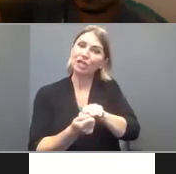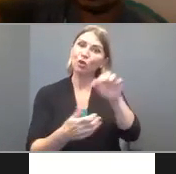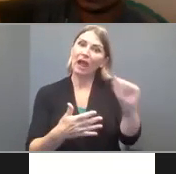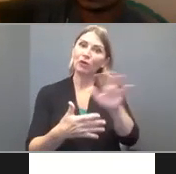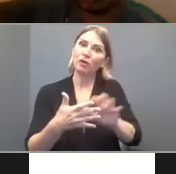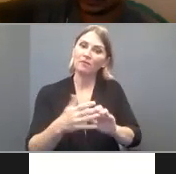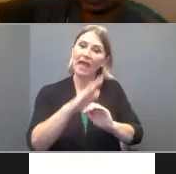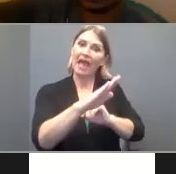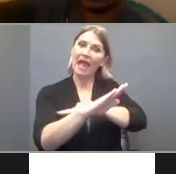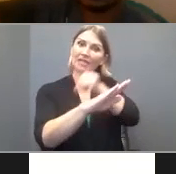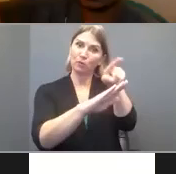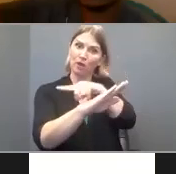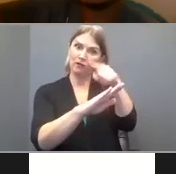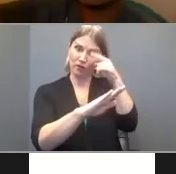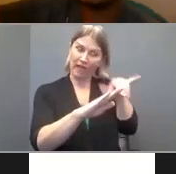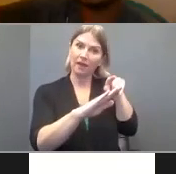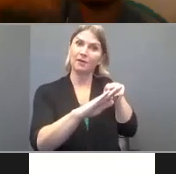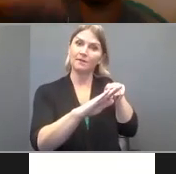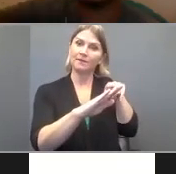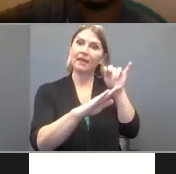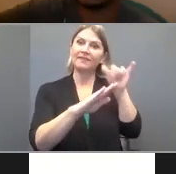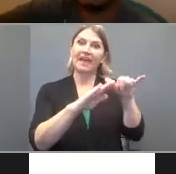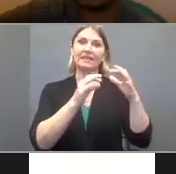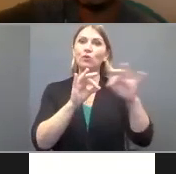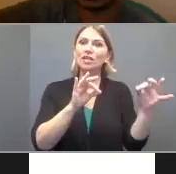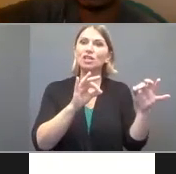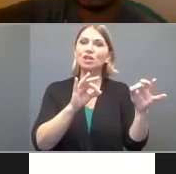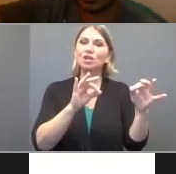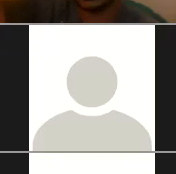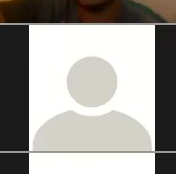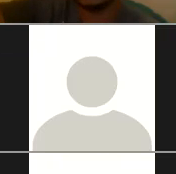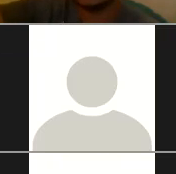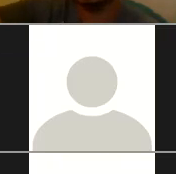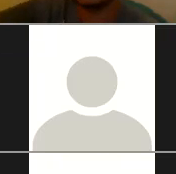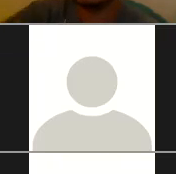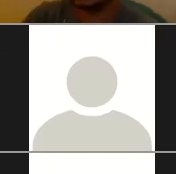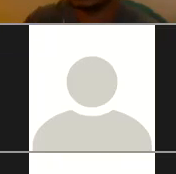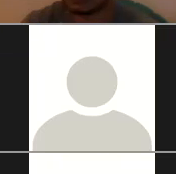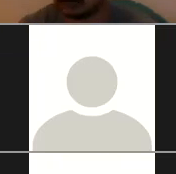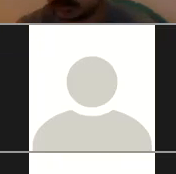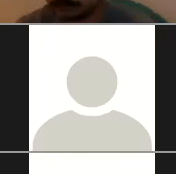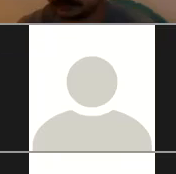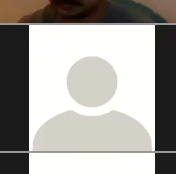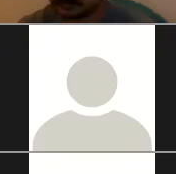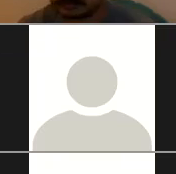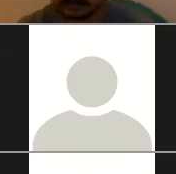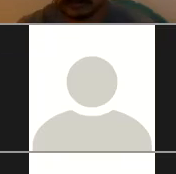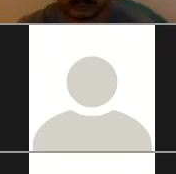upper bound of this equation. That is, this equation will never ever go higher than this particular amount.